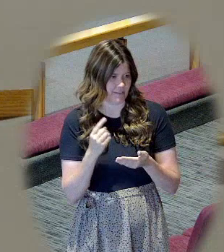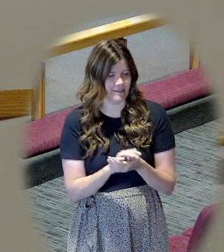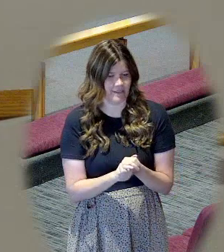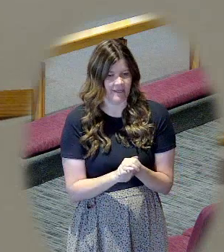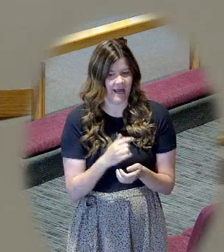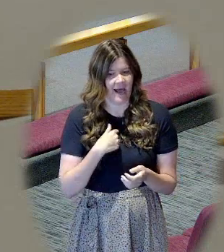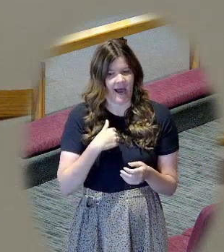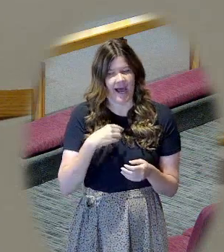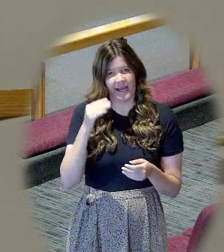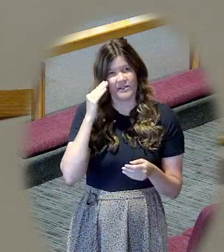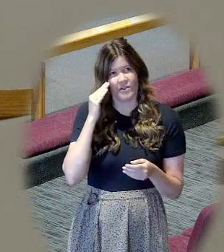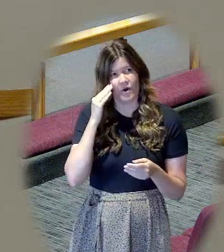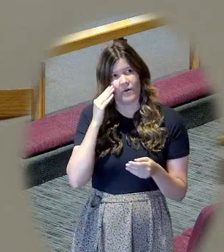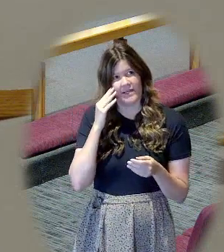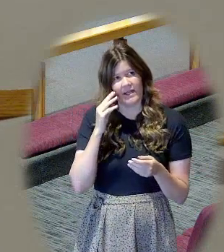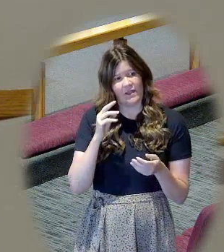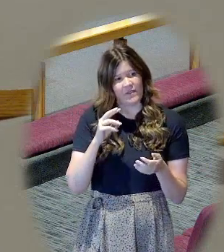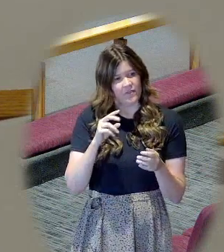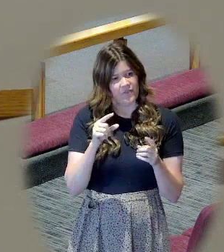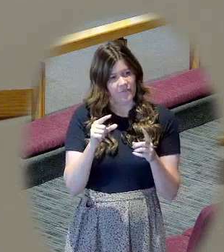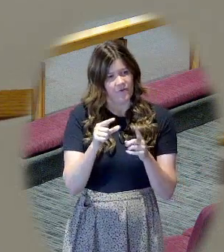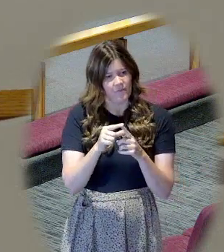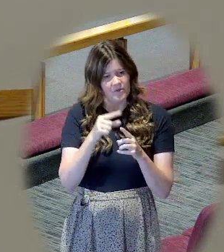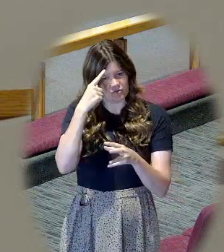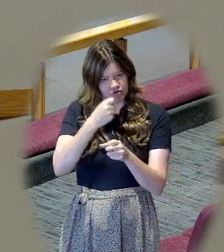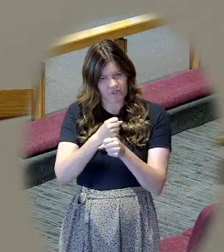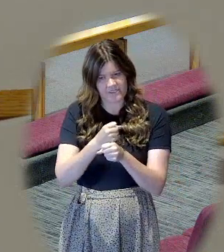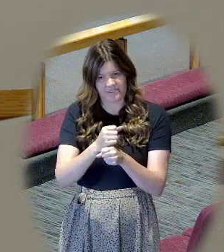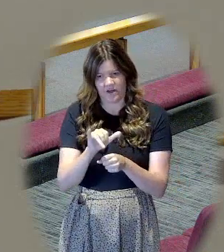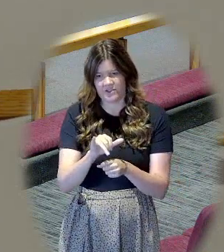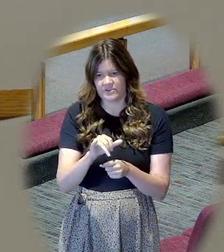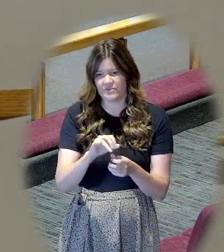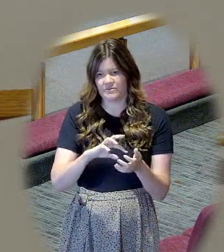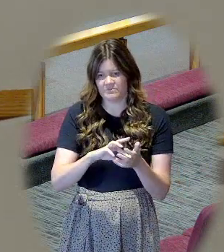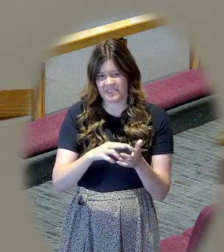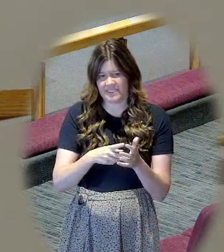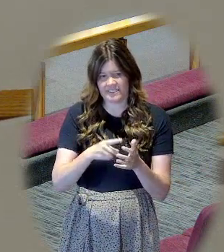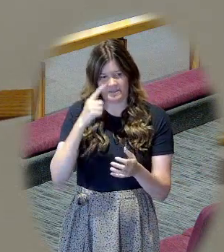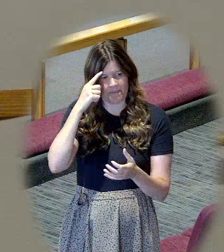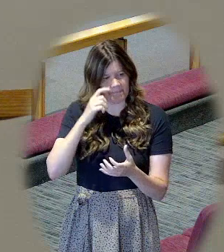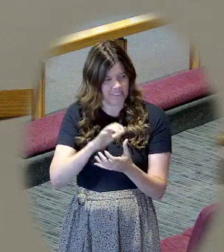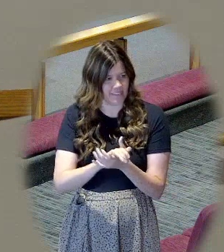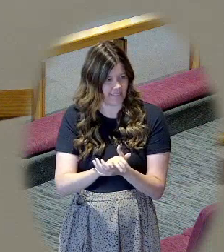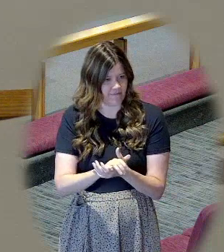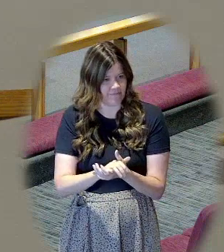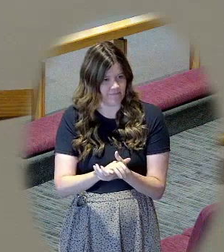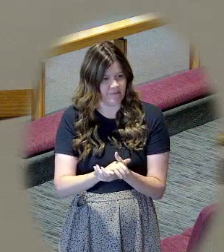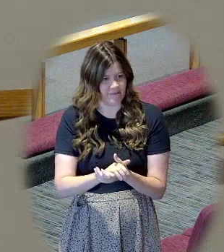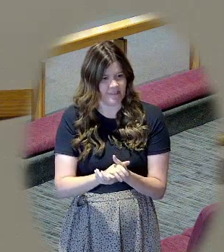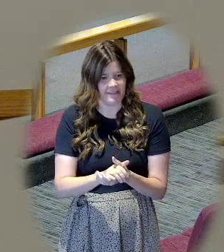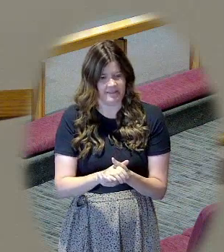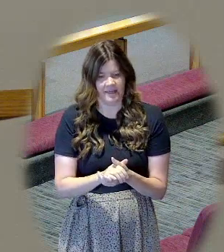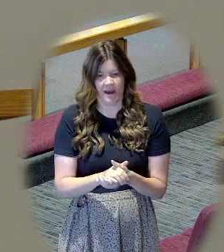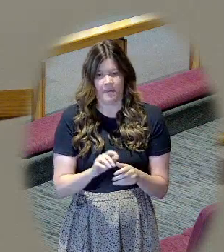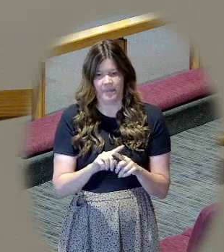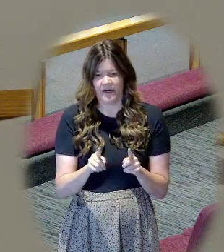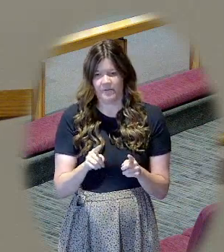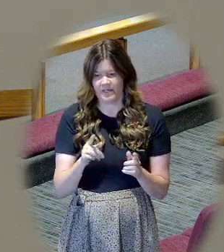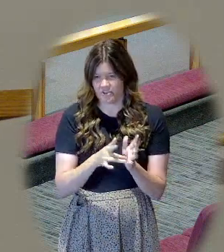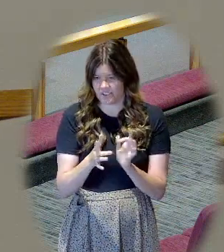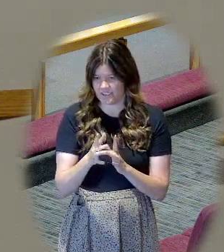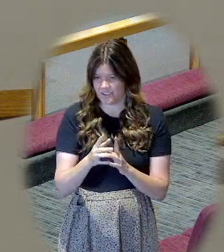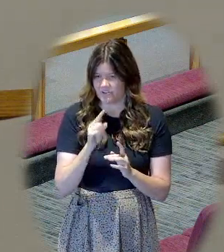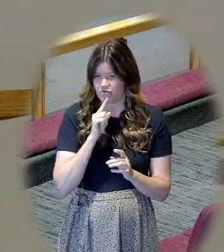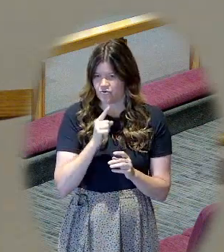I know it's translated as the word believe in our gospel lesson, but what our Lord is really getting at